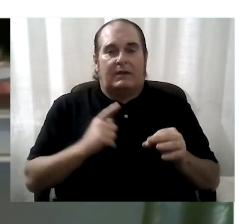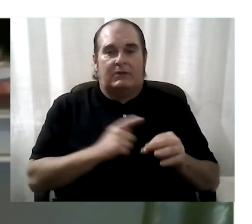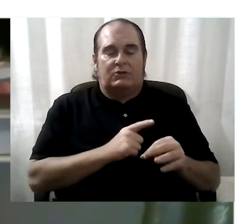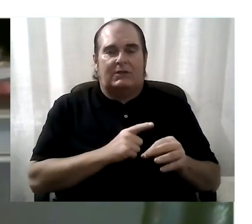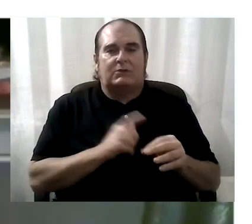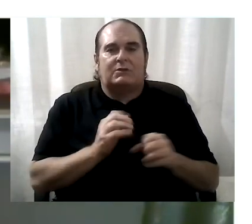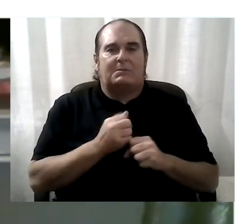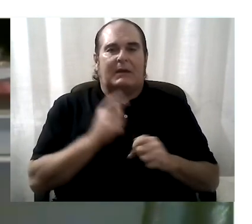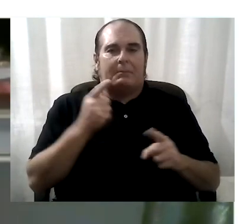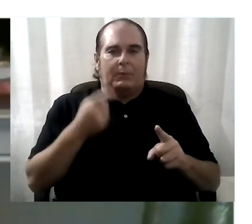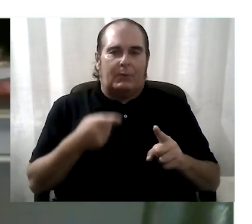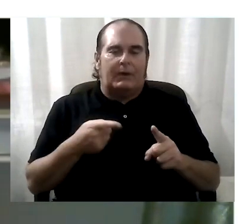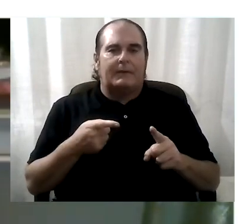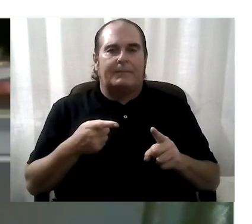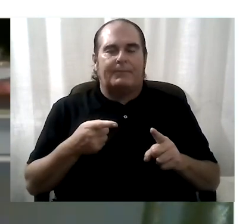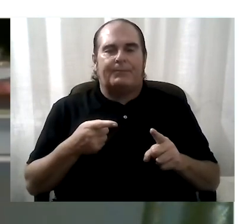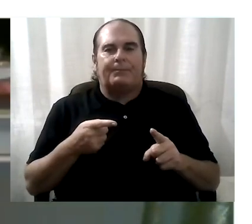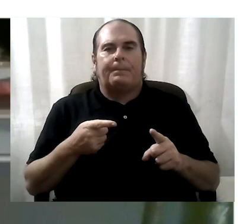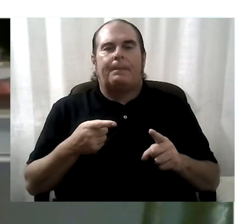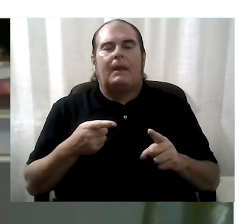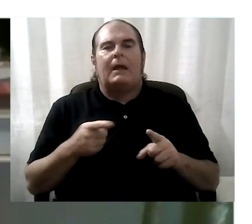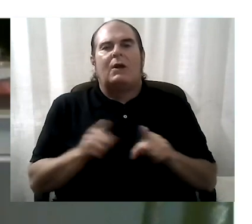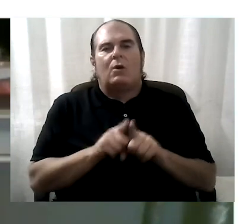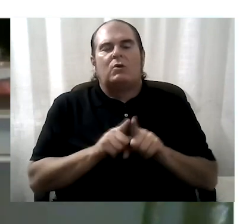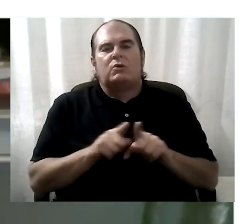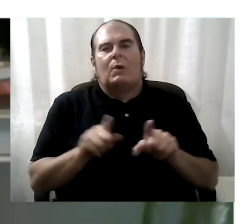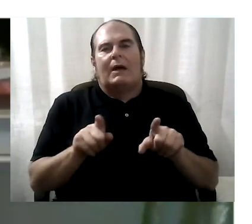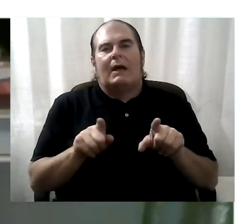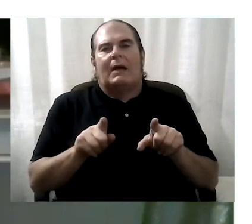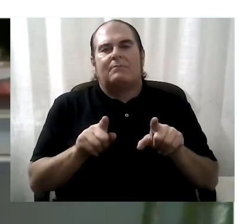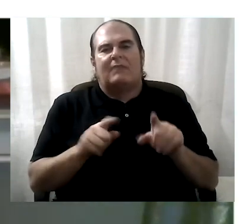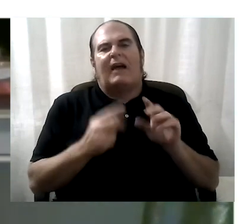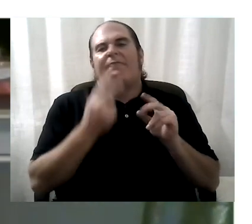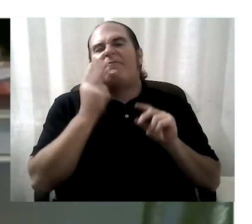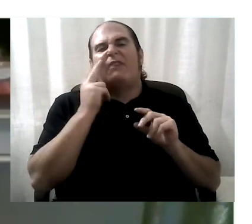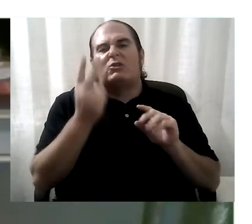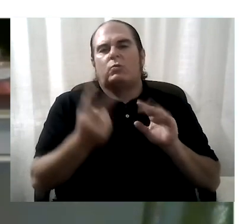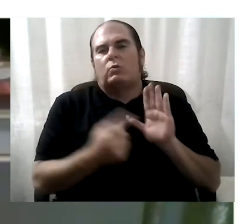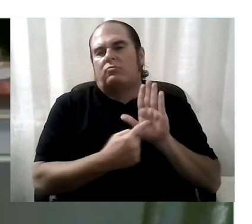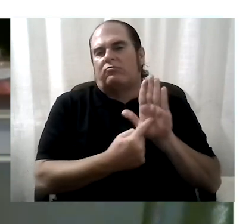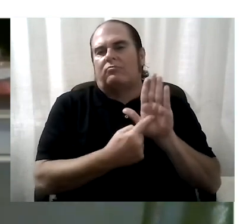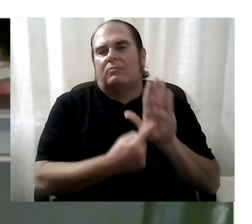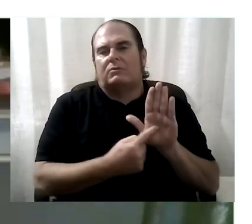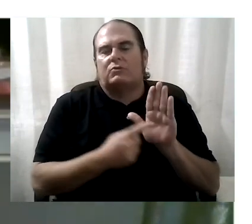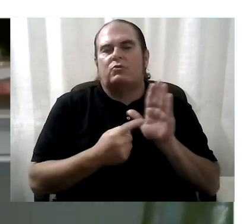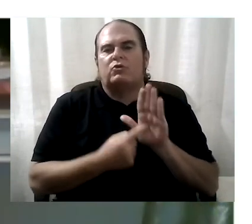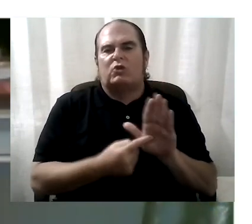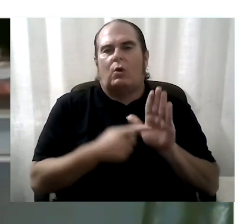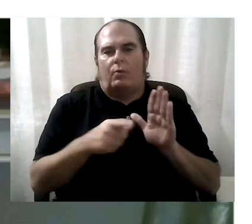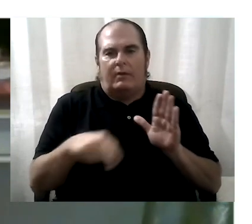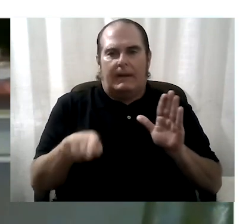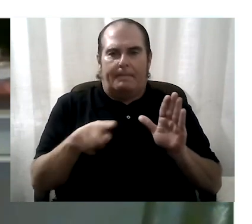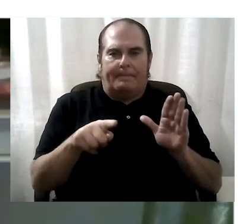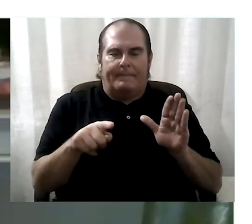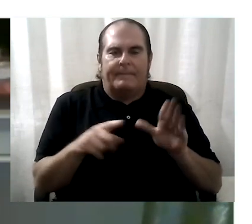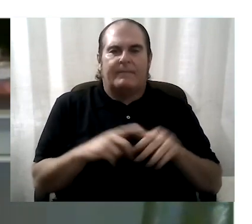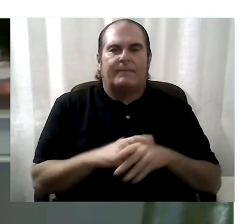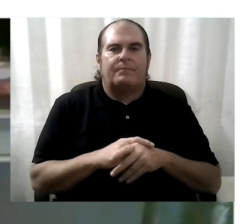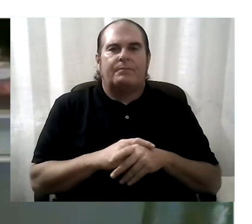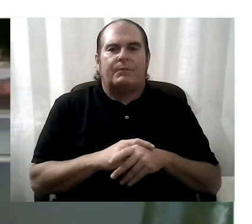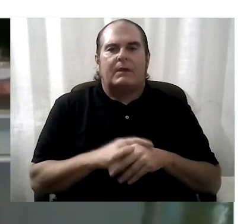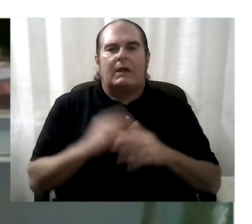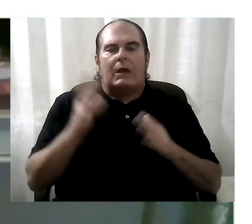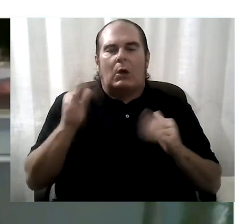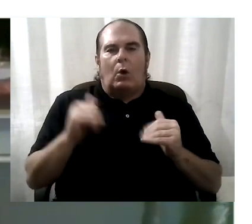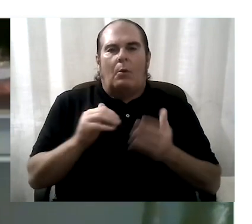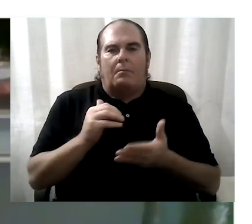also as a visual. And I'm hoping that that it sticks. So I have found, and